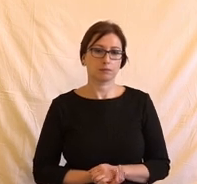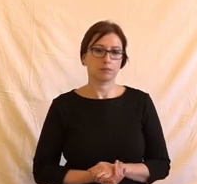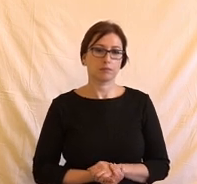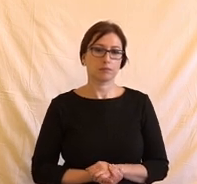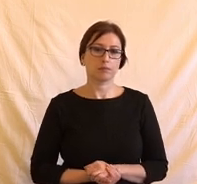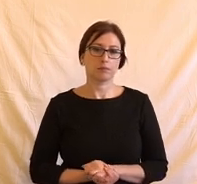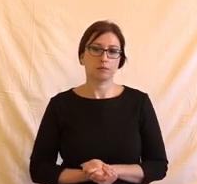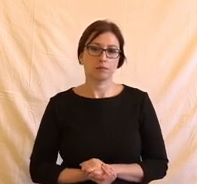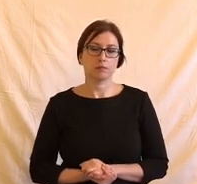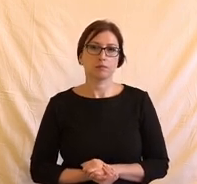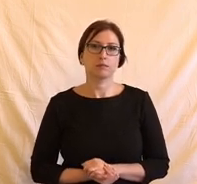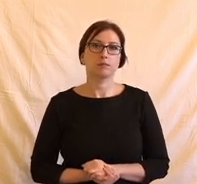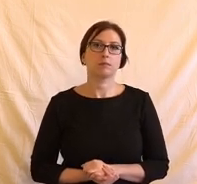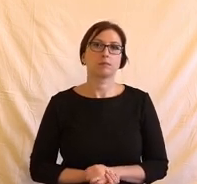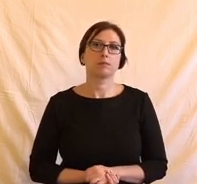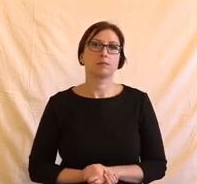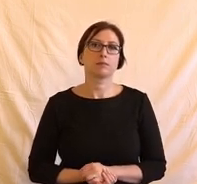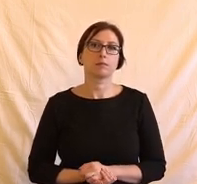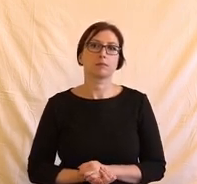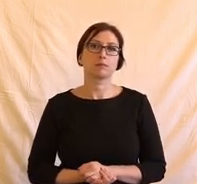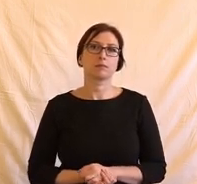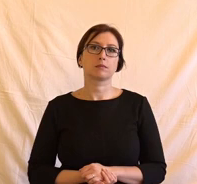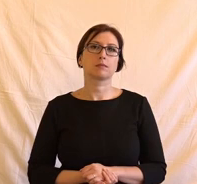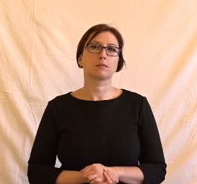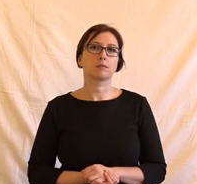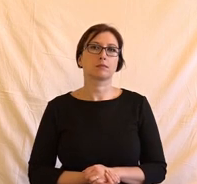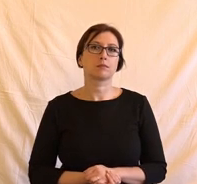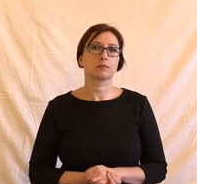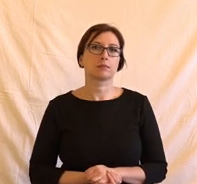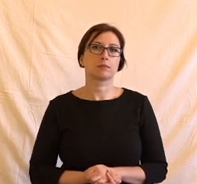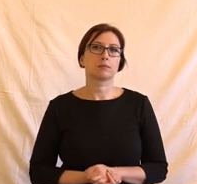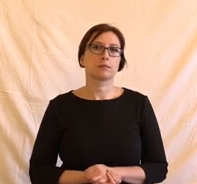most vulnerable citizens of Norway are actually the people that